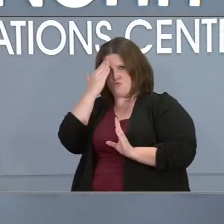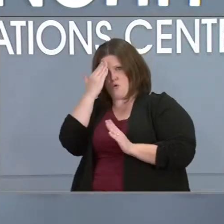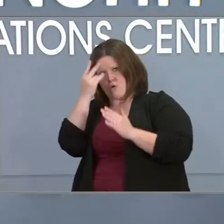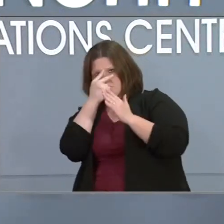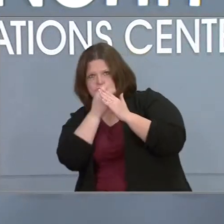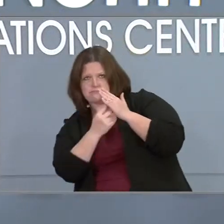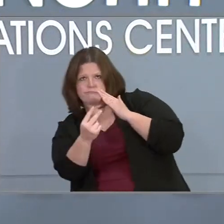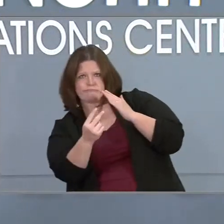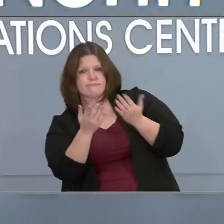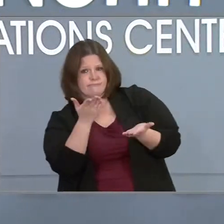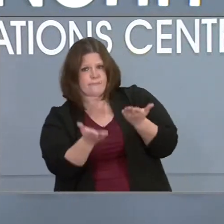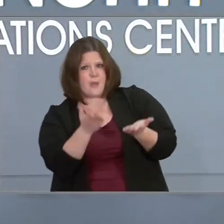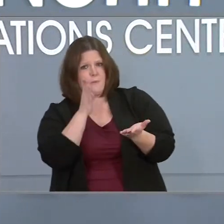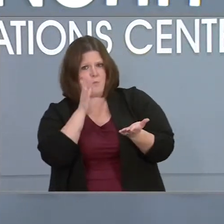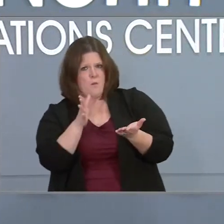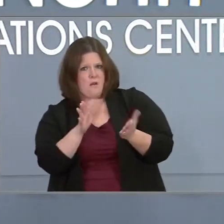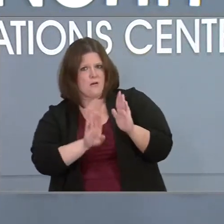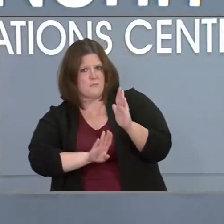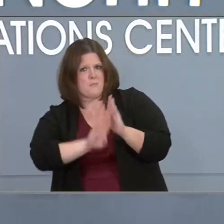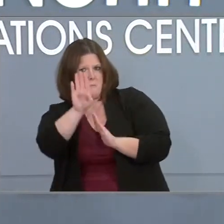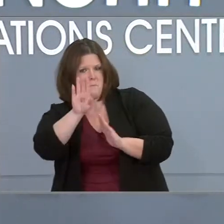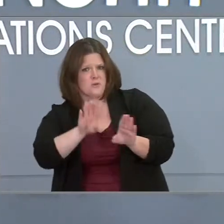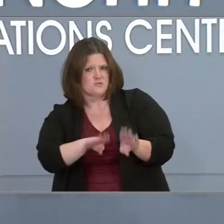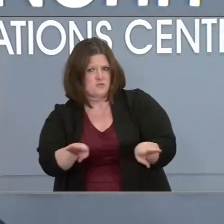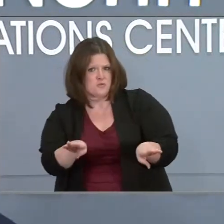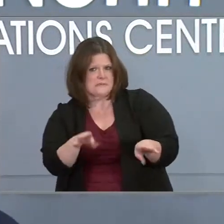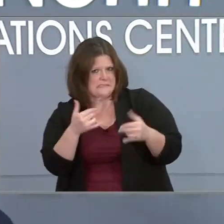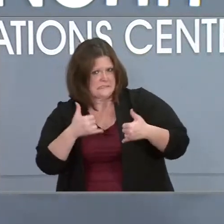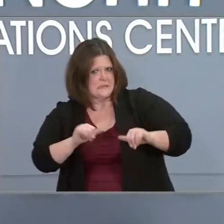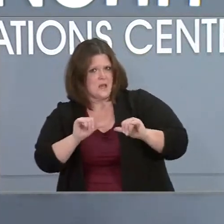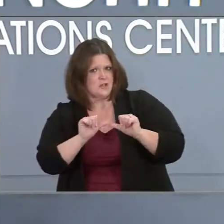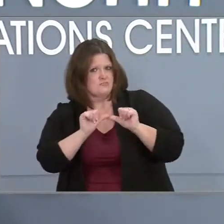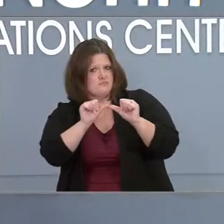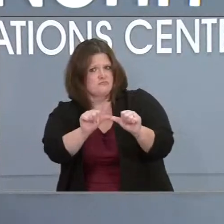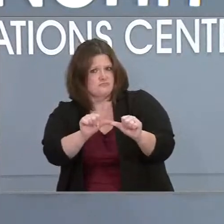increase in COVID in our children? Dr. Cohen, I'm going to let you address that.